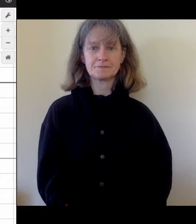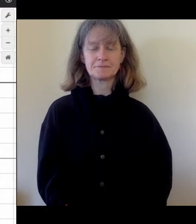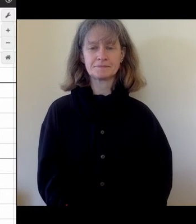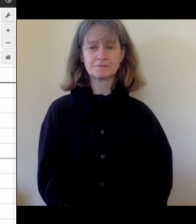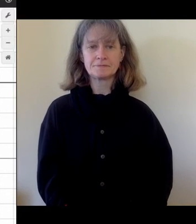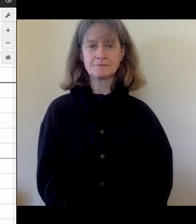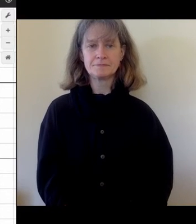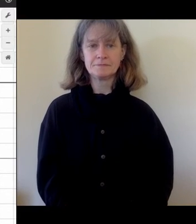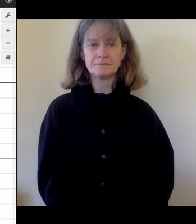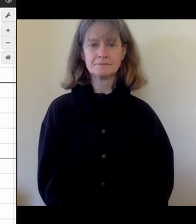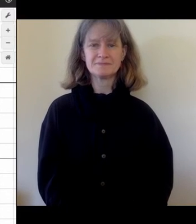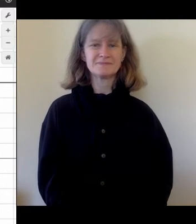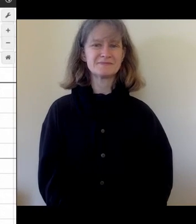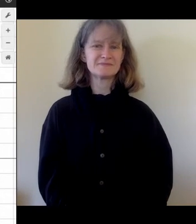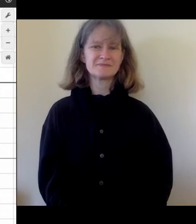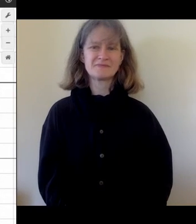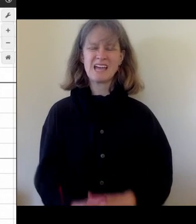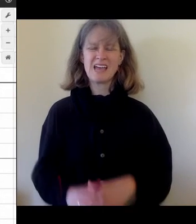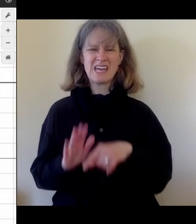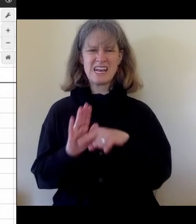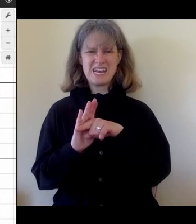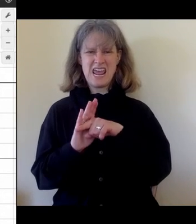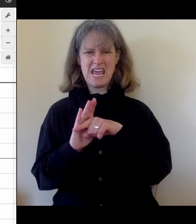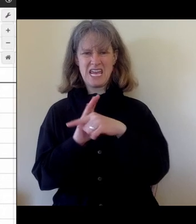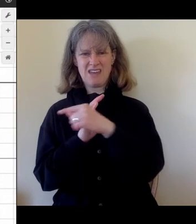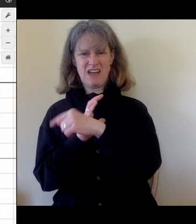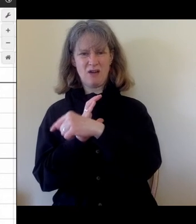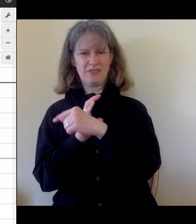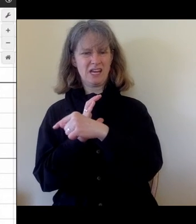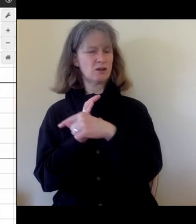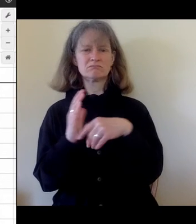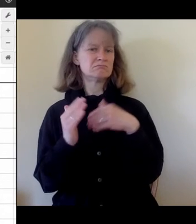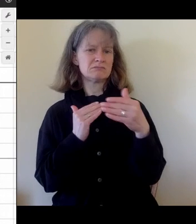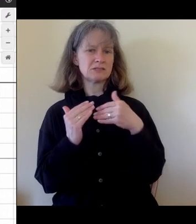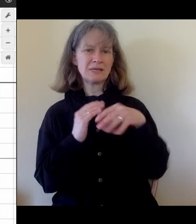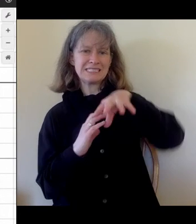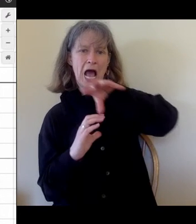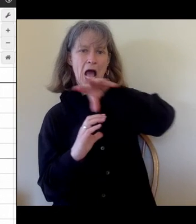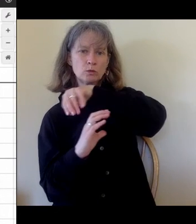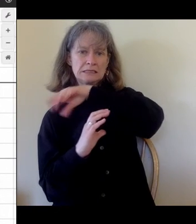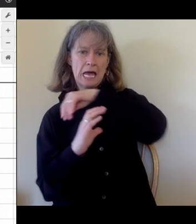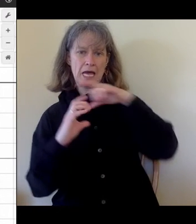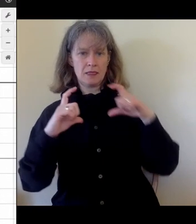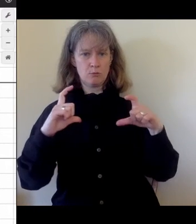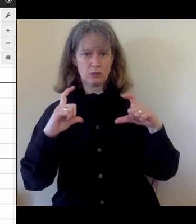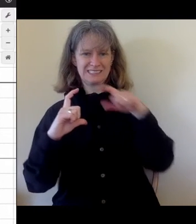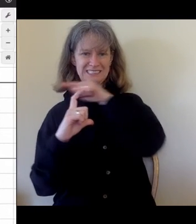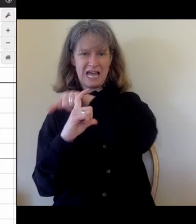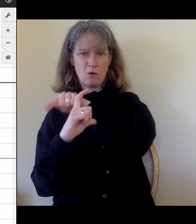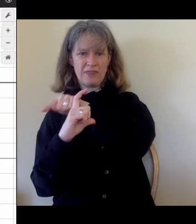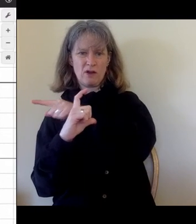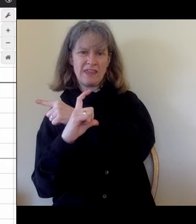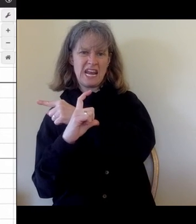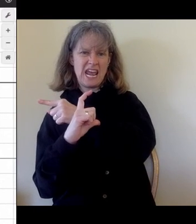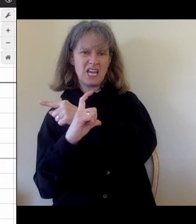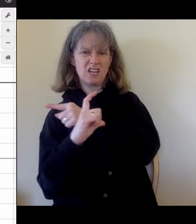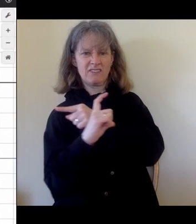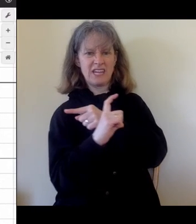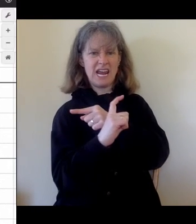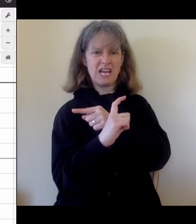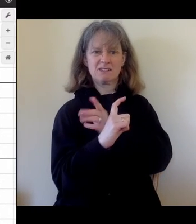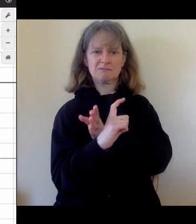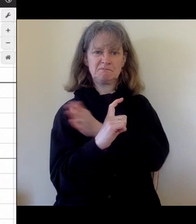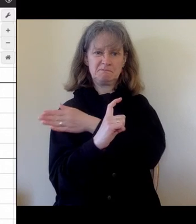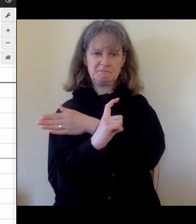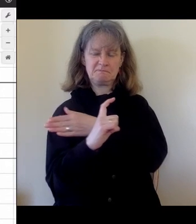We don't have to worry about this negative because it's on the outside of our parentheses. So we